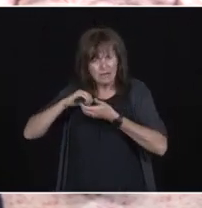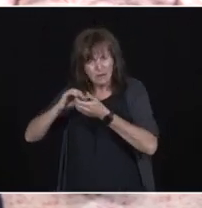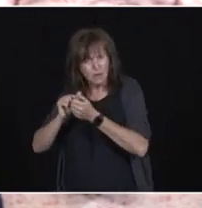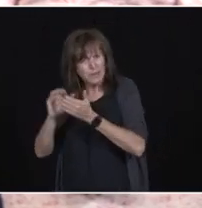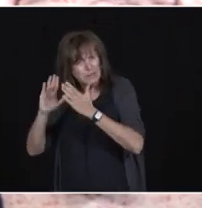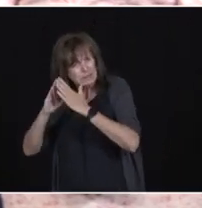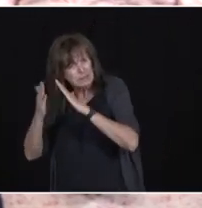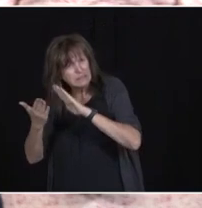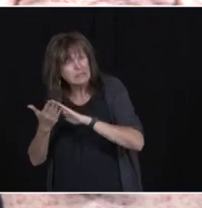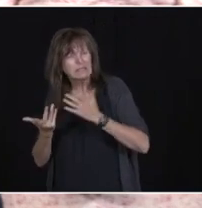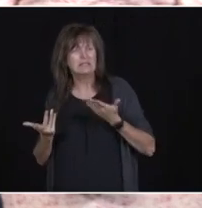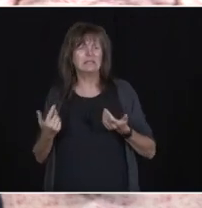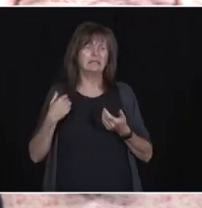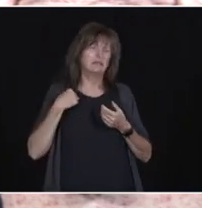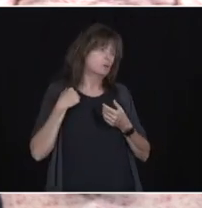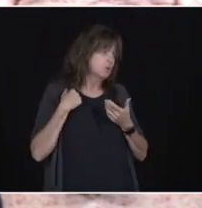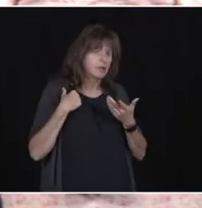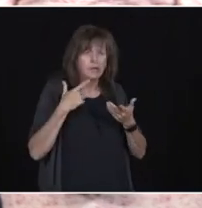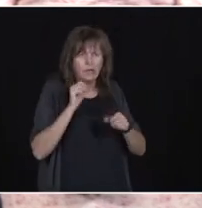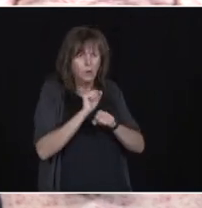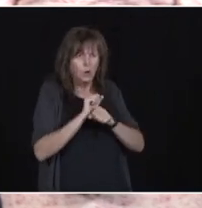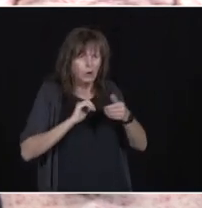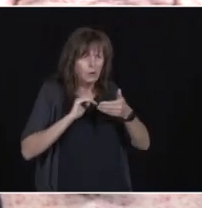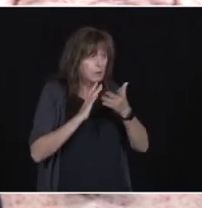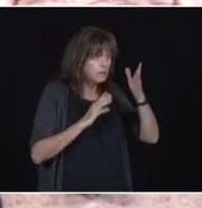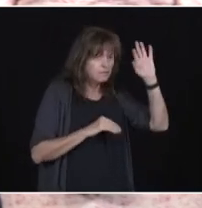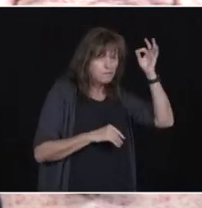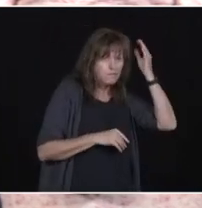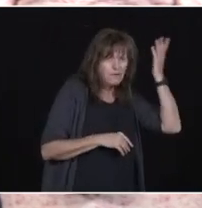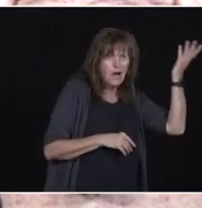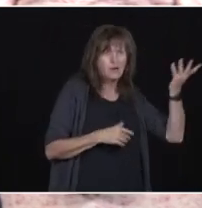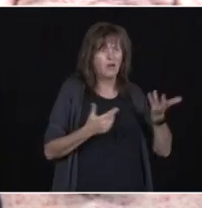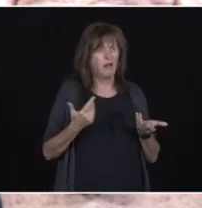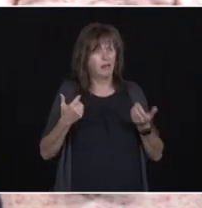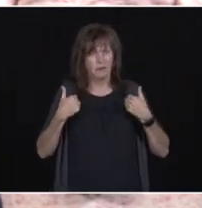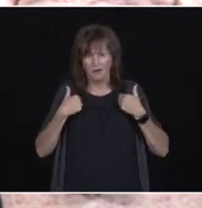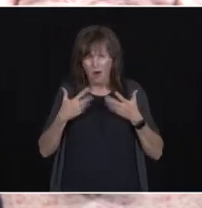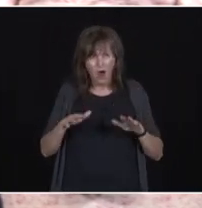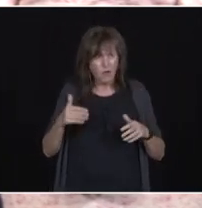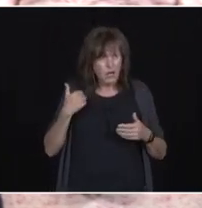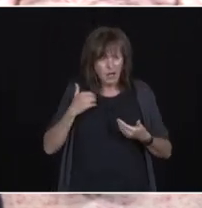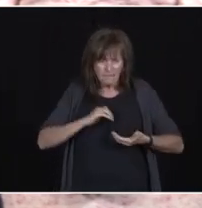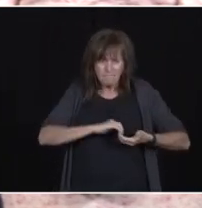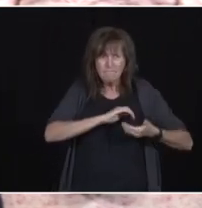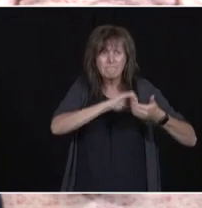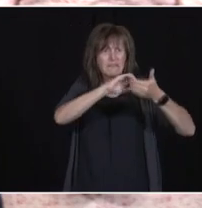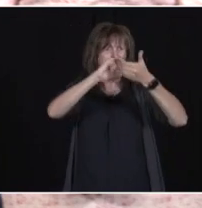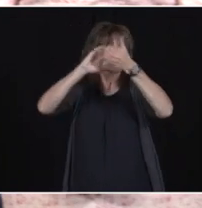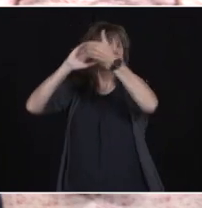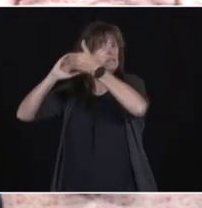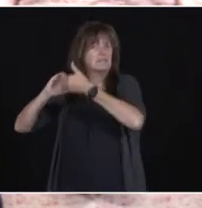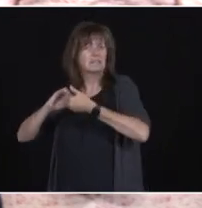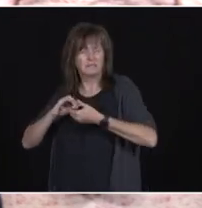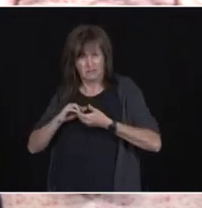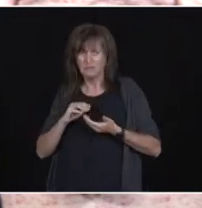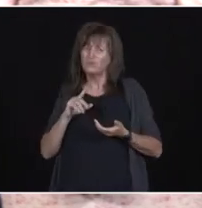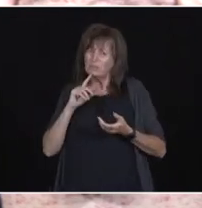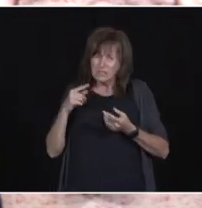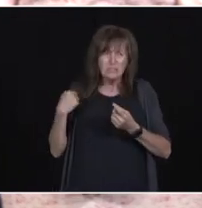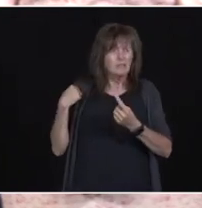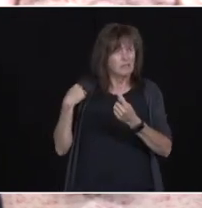experts, we're in the spot that we are today, which is pretty incredible, in my opinion.